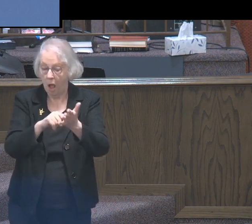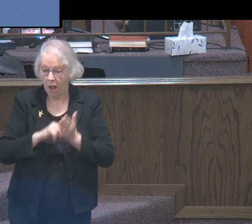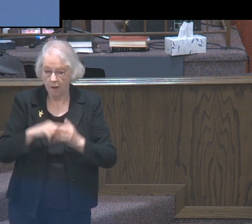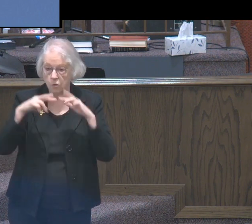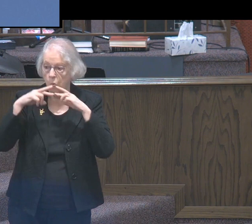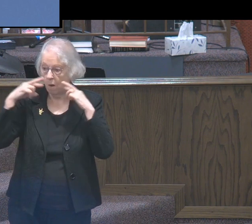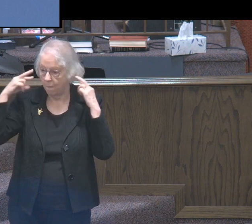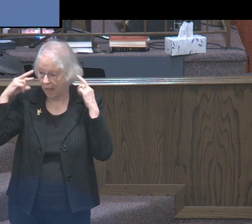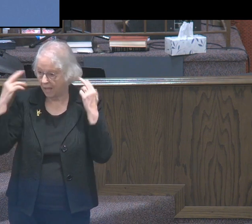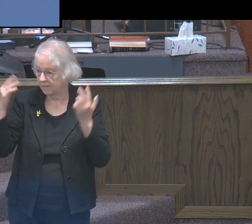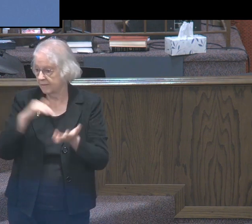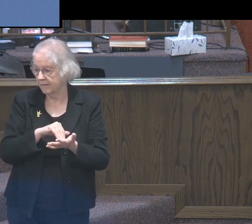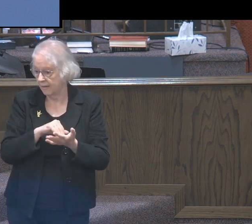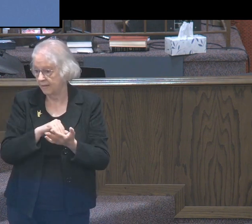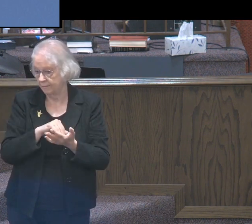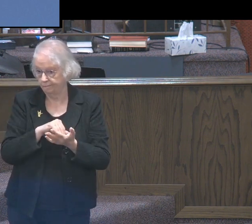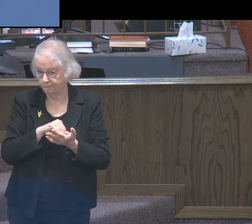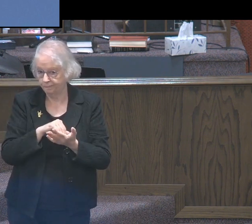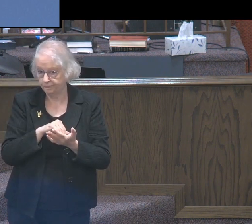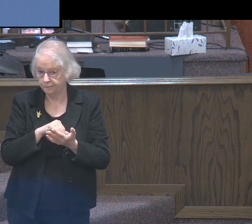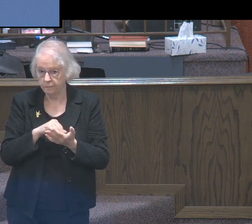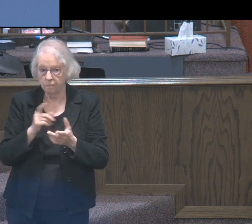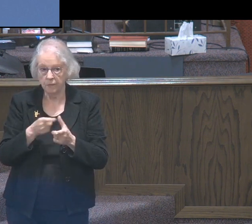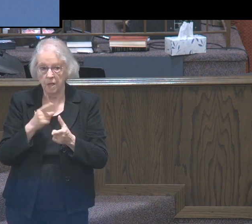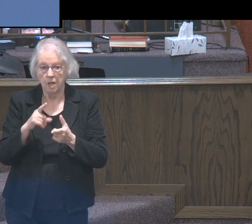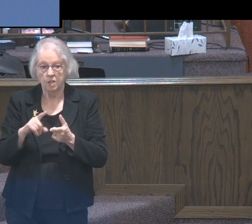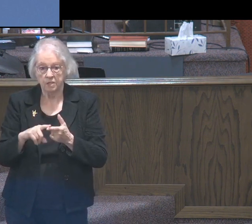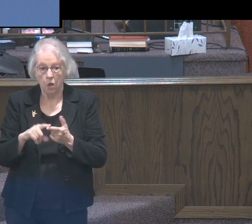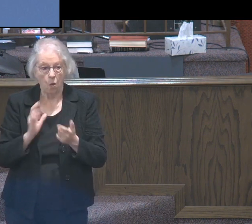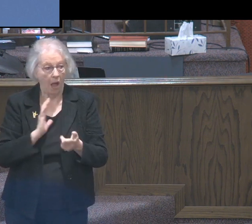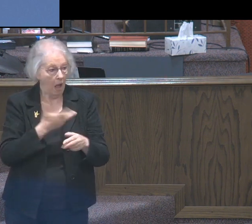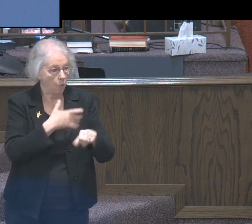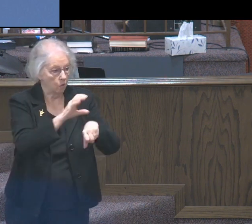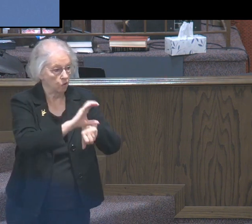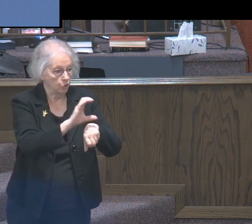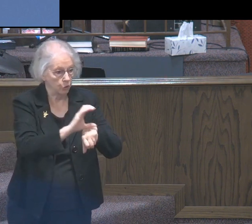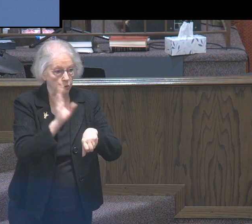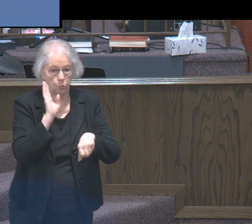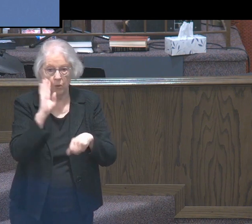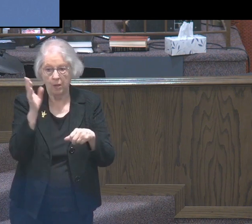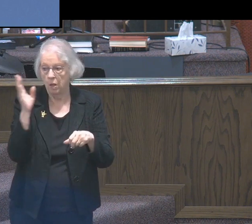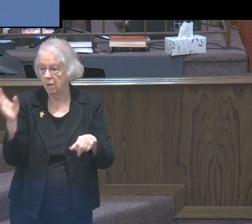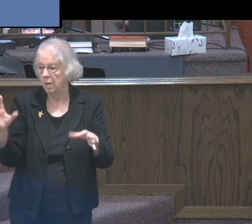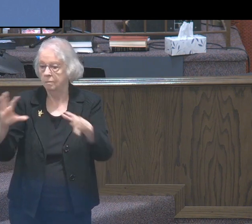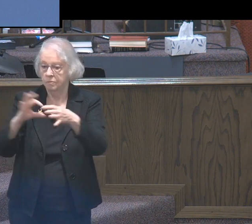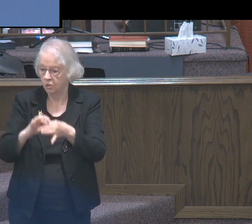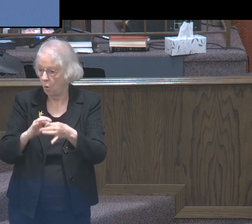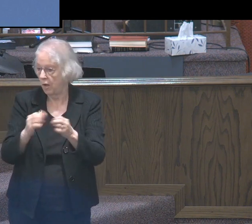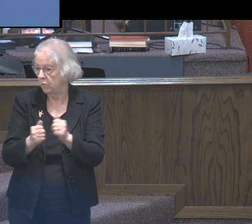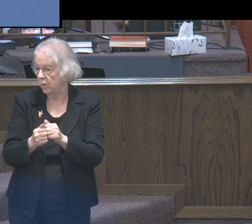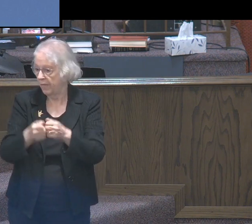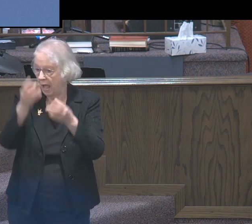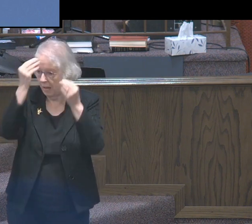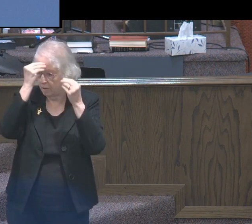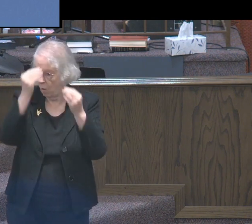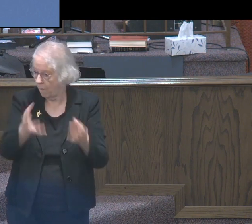has not weighed in yet, but we're going to stay kind of in connection with Jackson